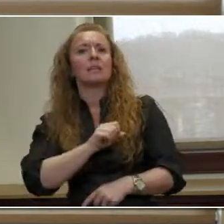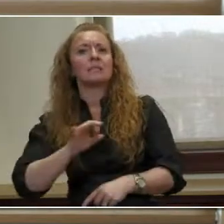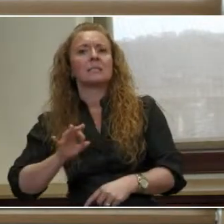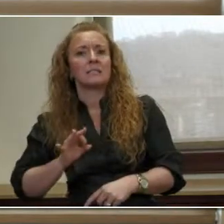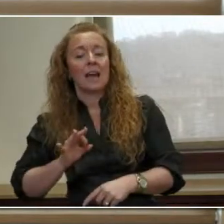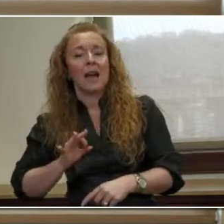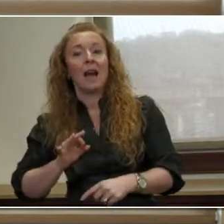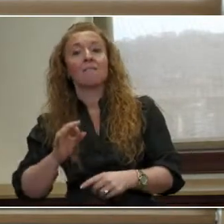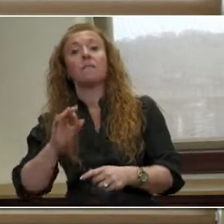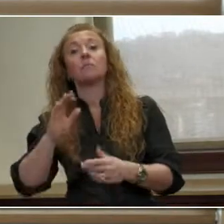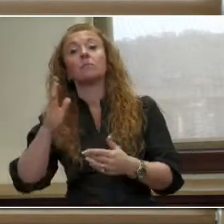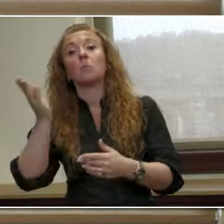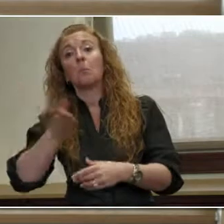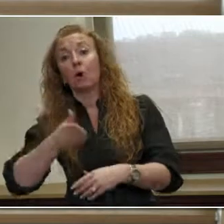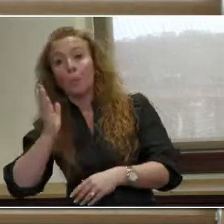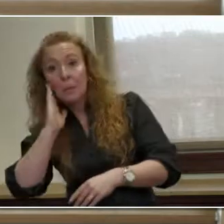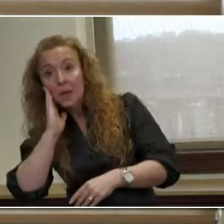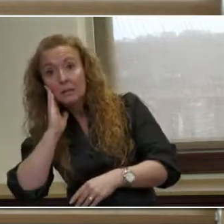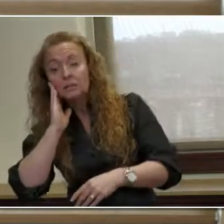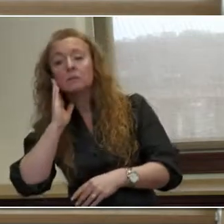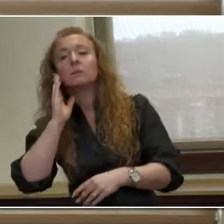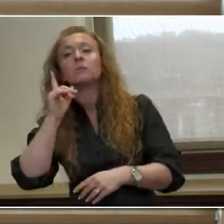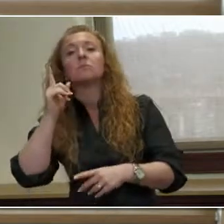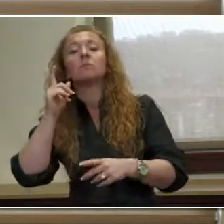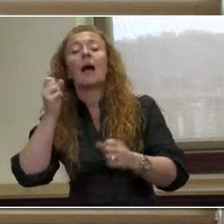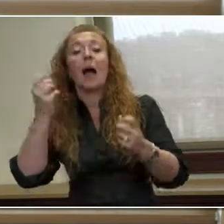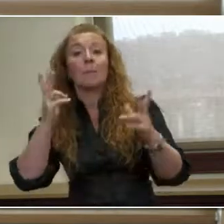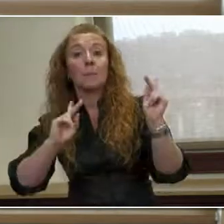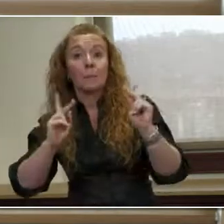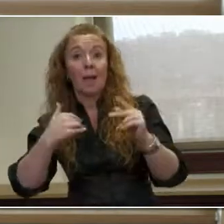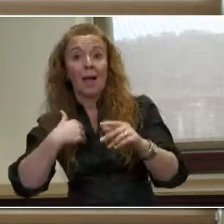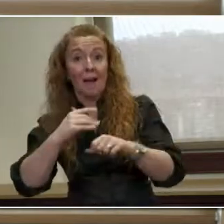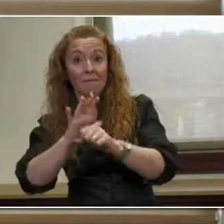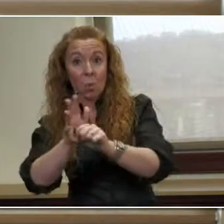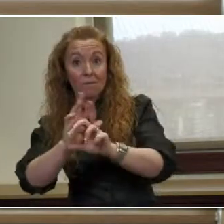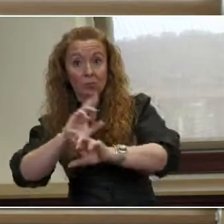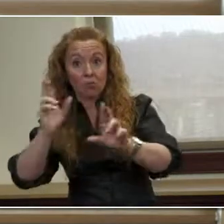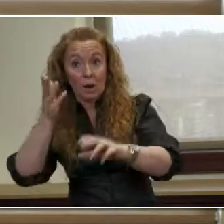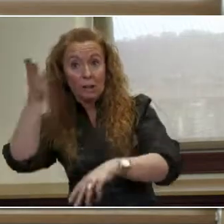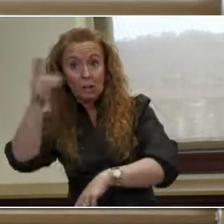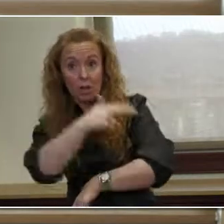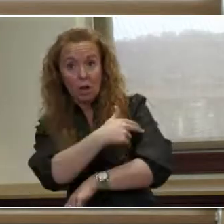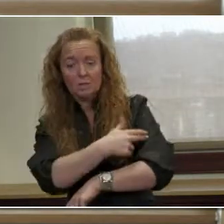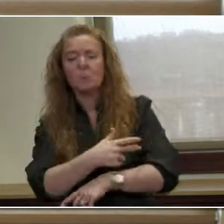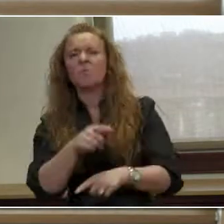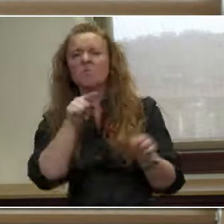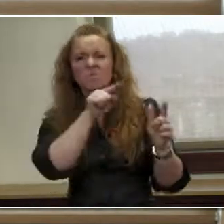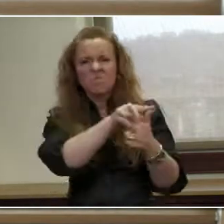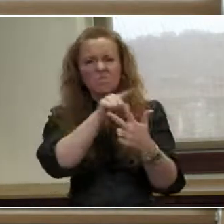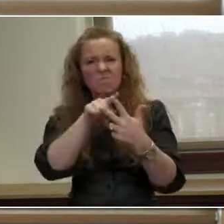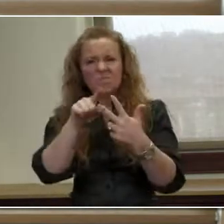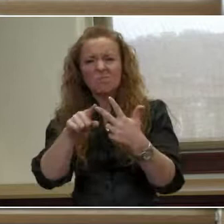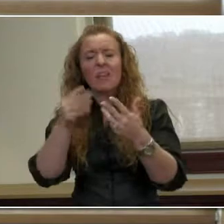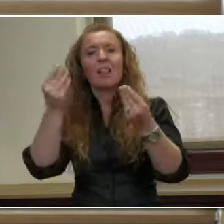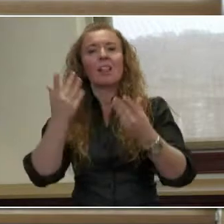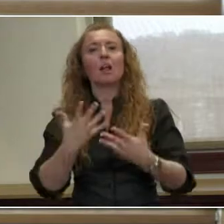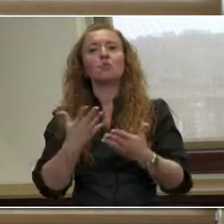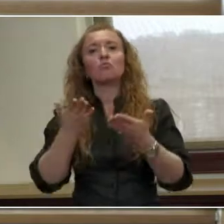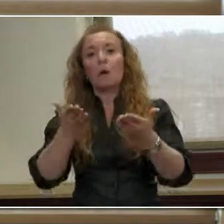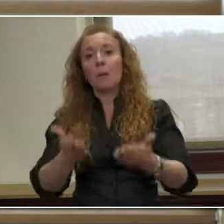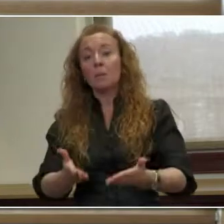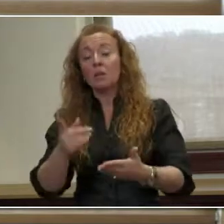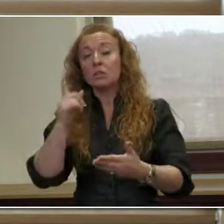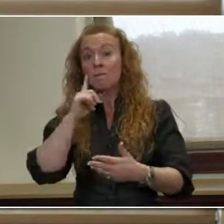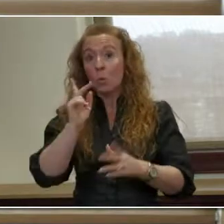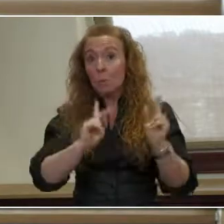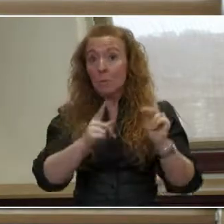inpatient beds occupied by COVID patients. The COVID community levels inform recommendations for both what